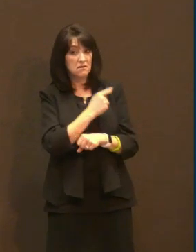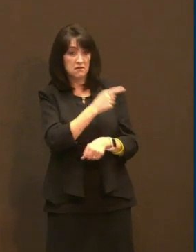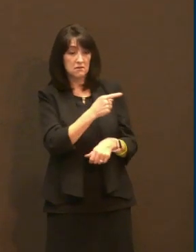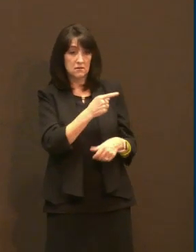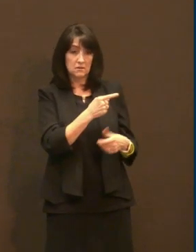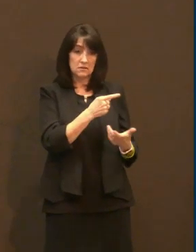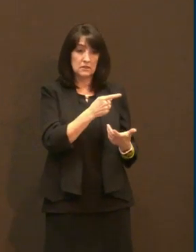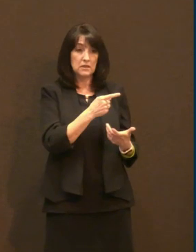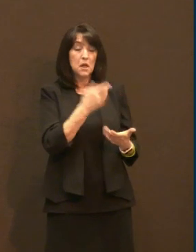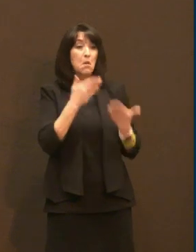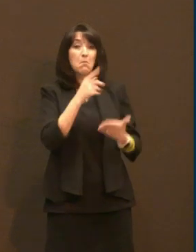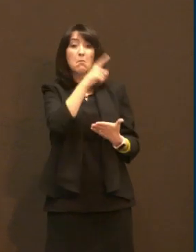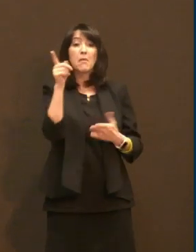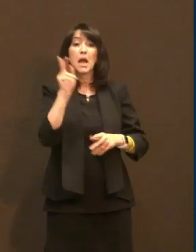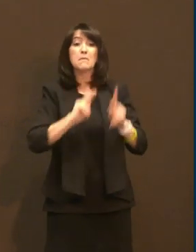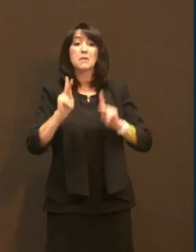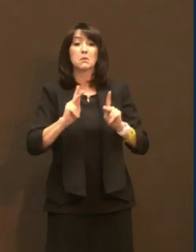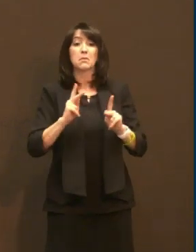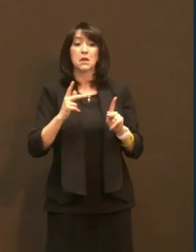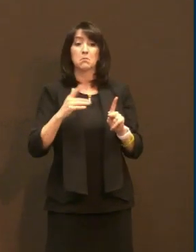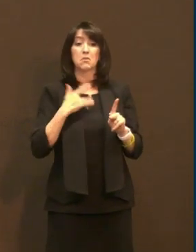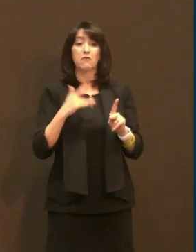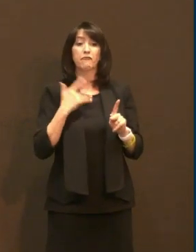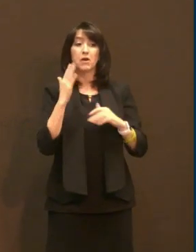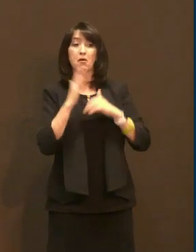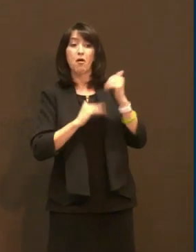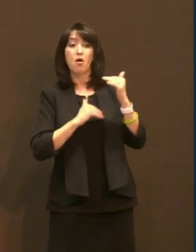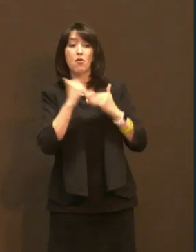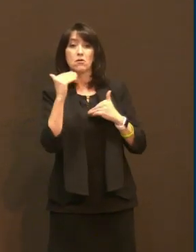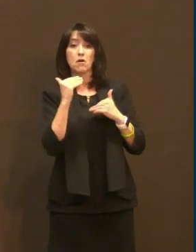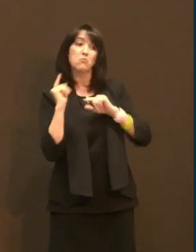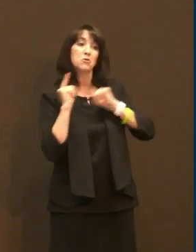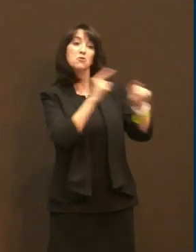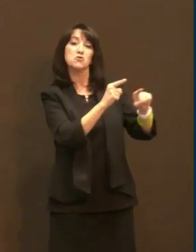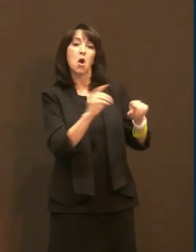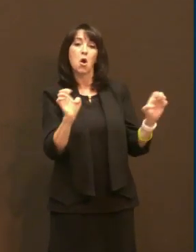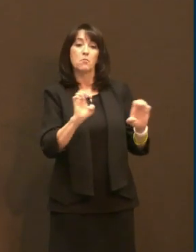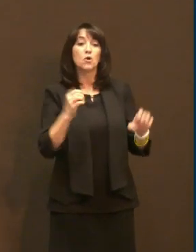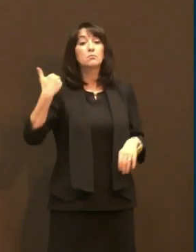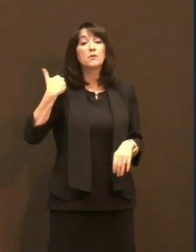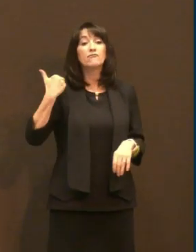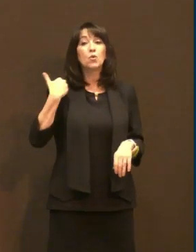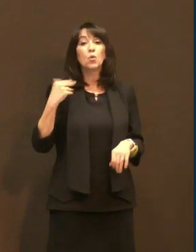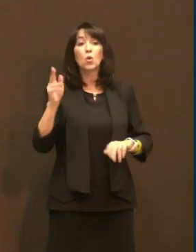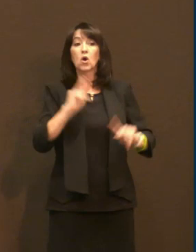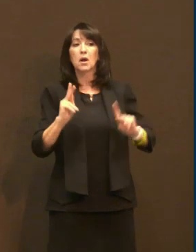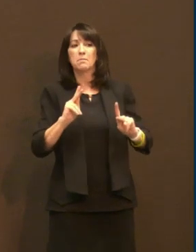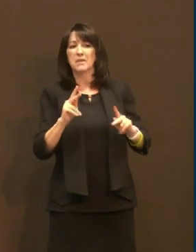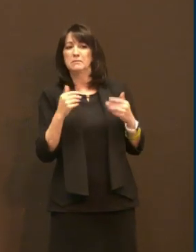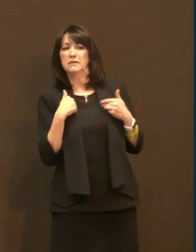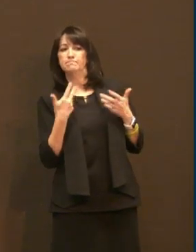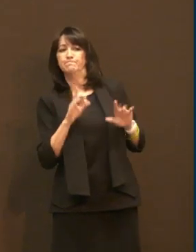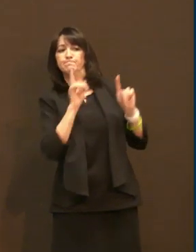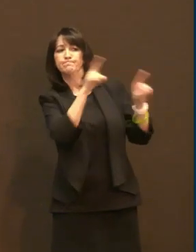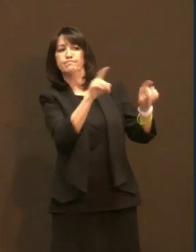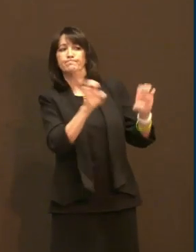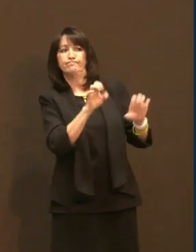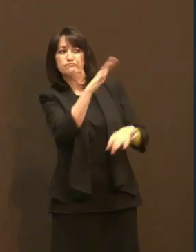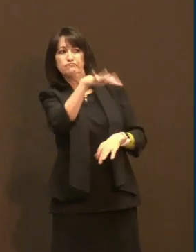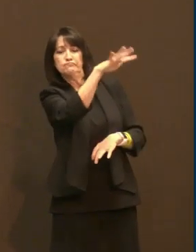for people coming back into the hospitals, or you haven't got that kind of I think feedback we've heard a lot of people have delayed going to the hospitals for stuff because they've